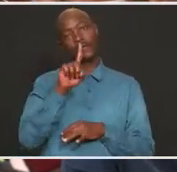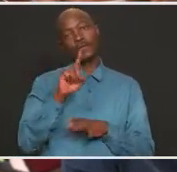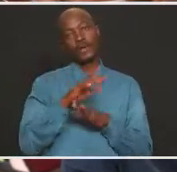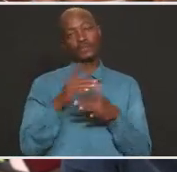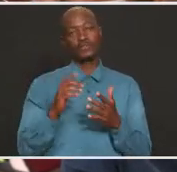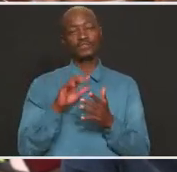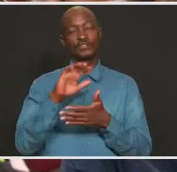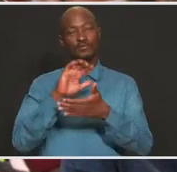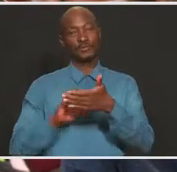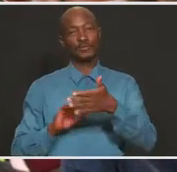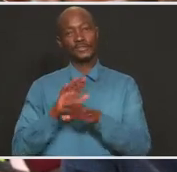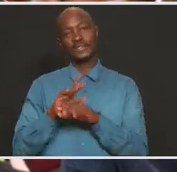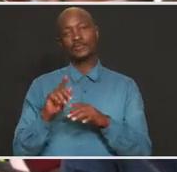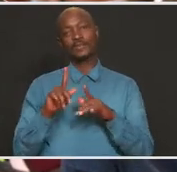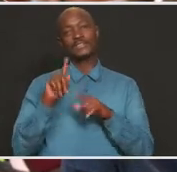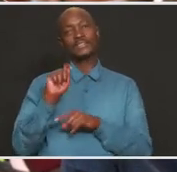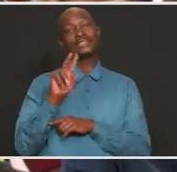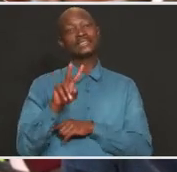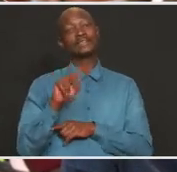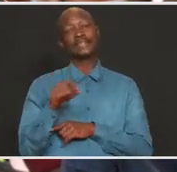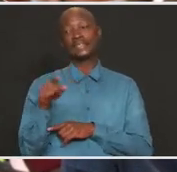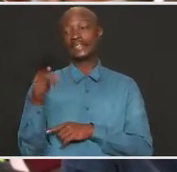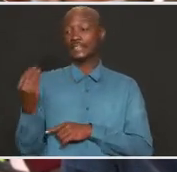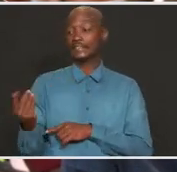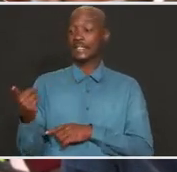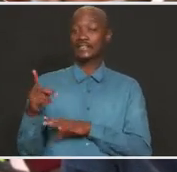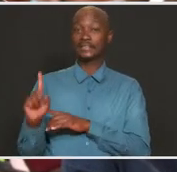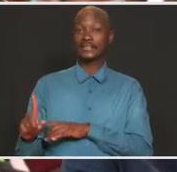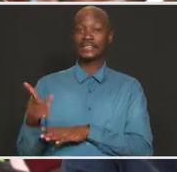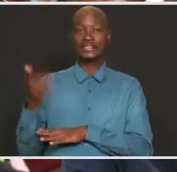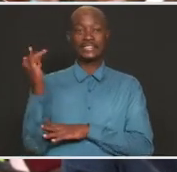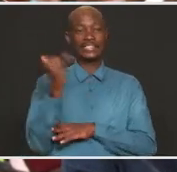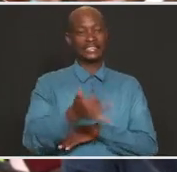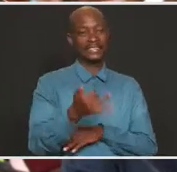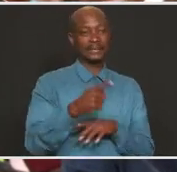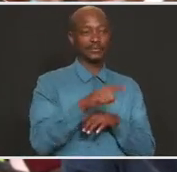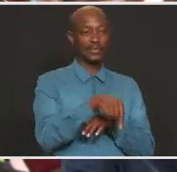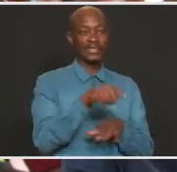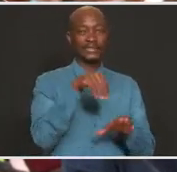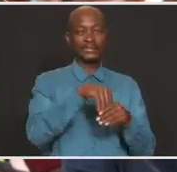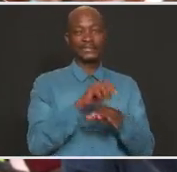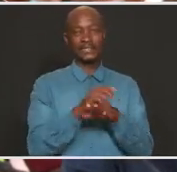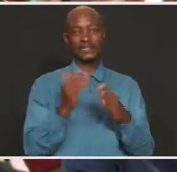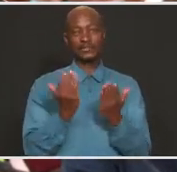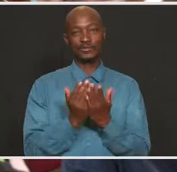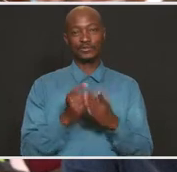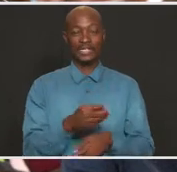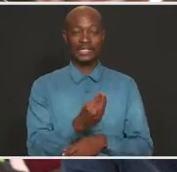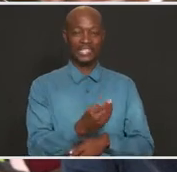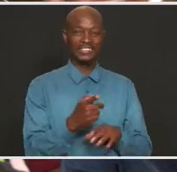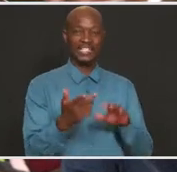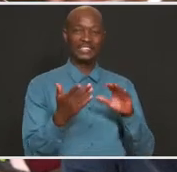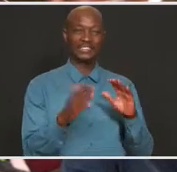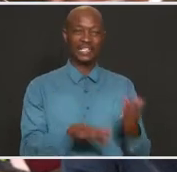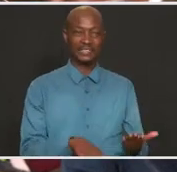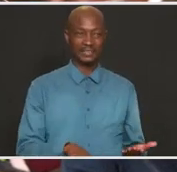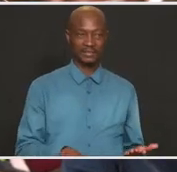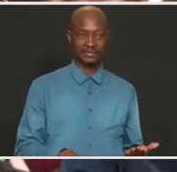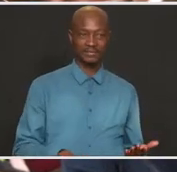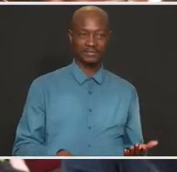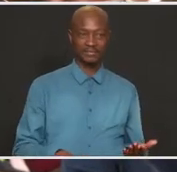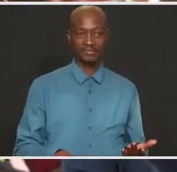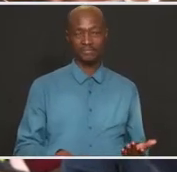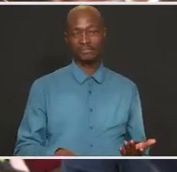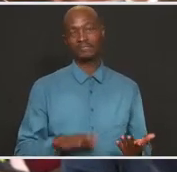in TV also the child that stepped one of the kids inside the school and that child died also so